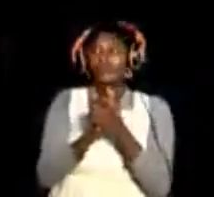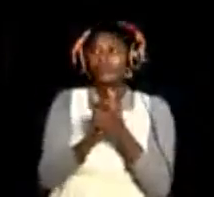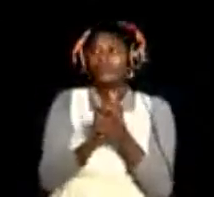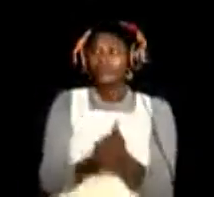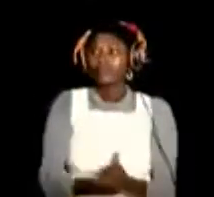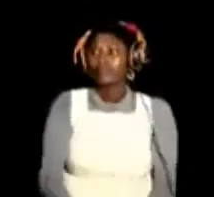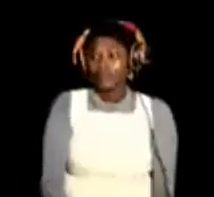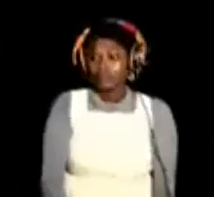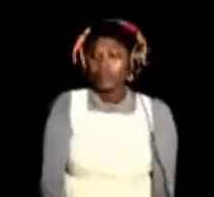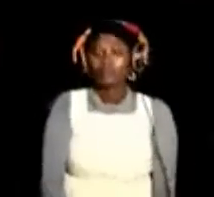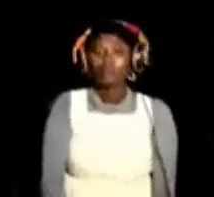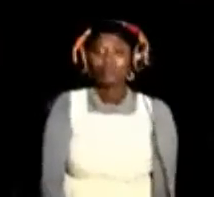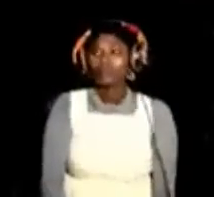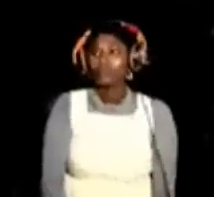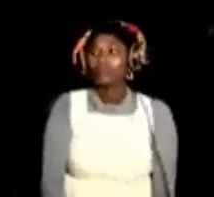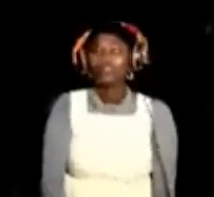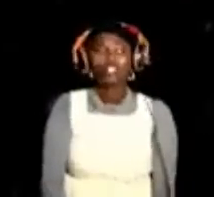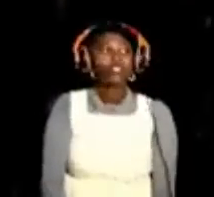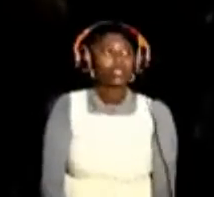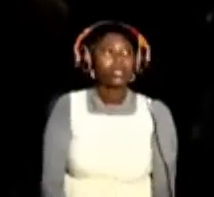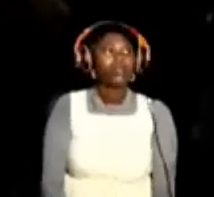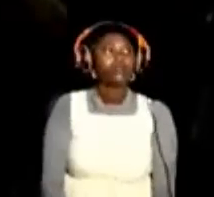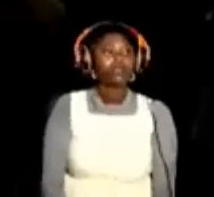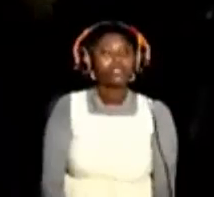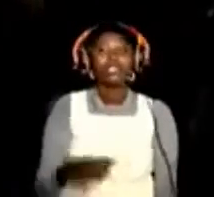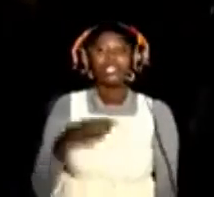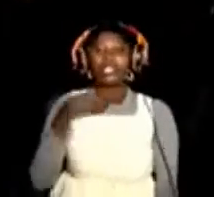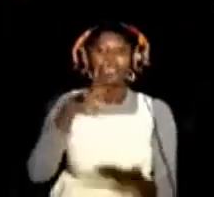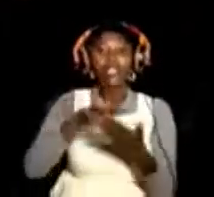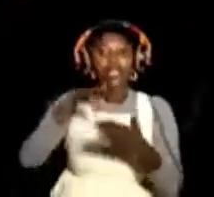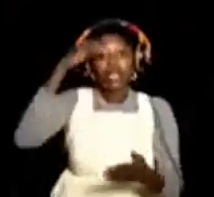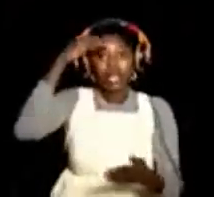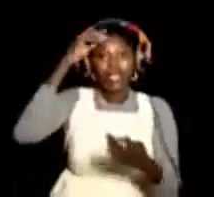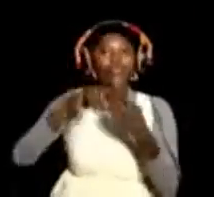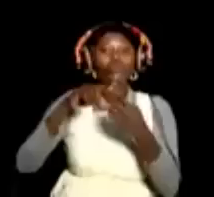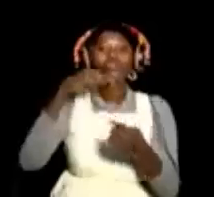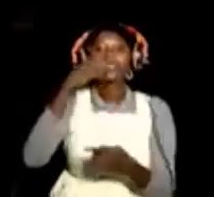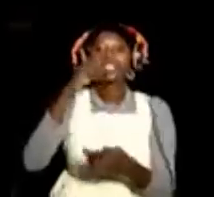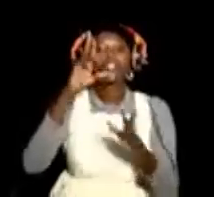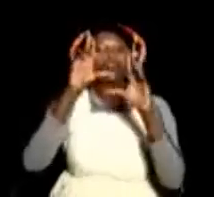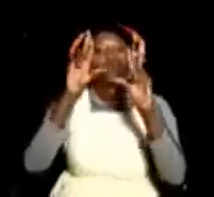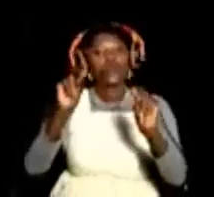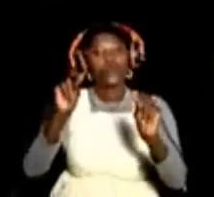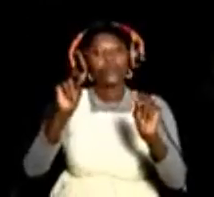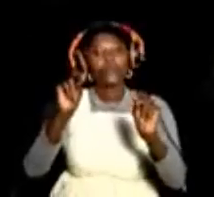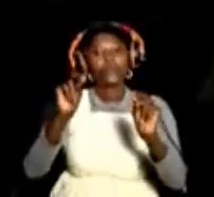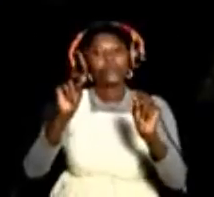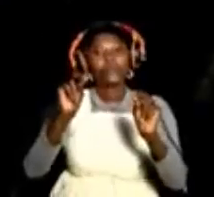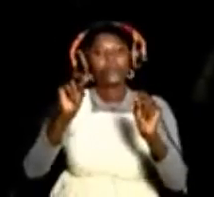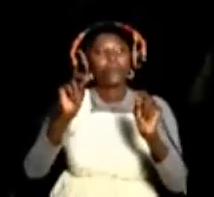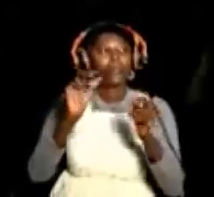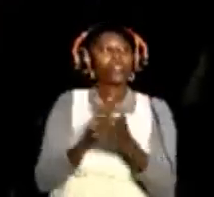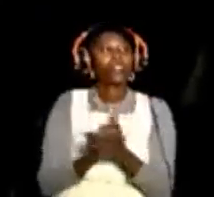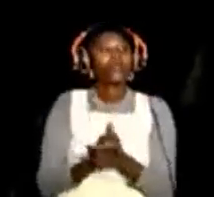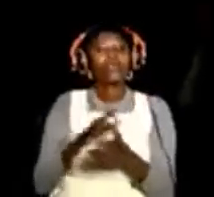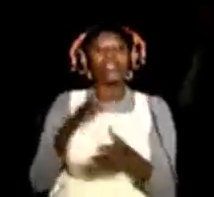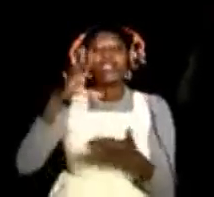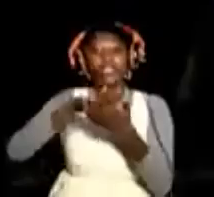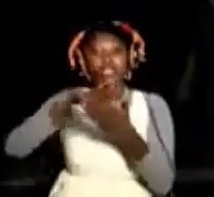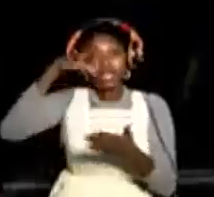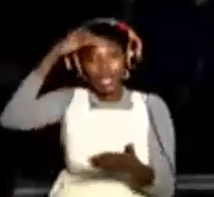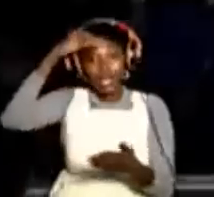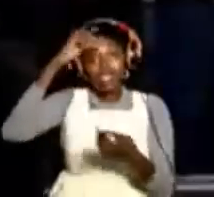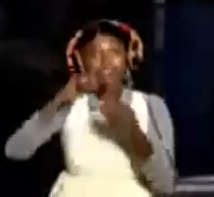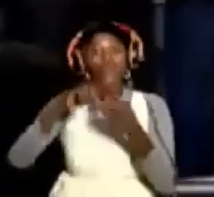Please learn to say no. What did I say? Learn to say no. Huh? Learn to say